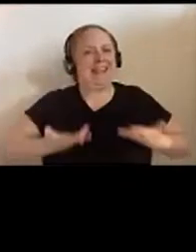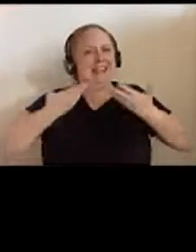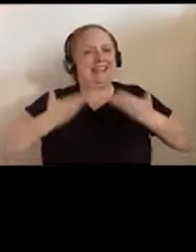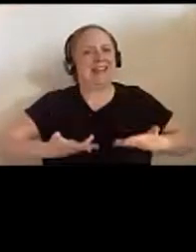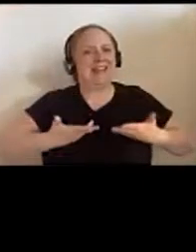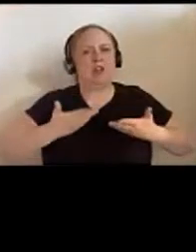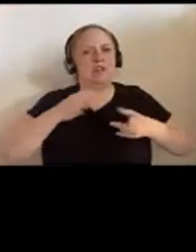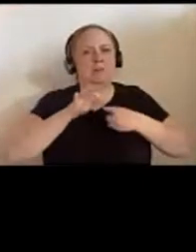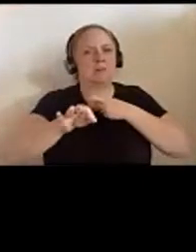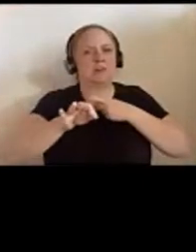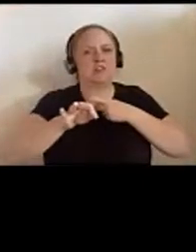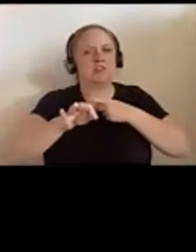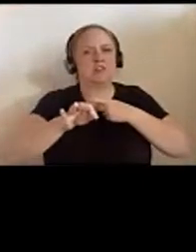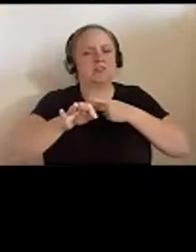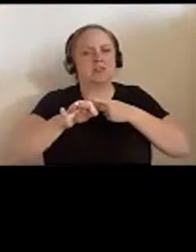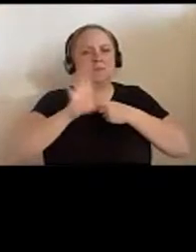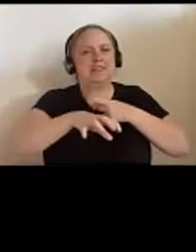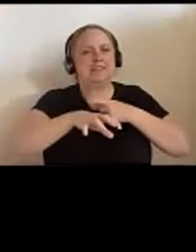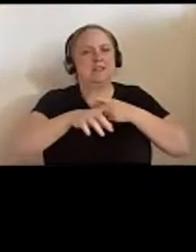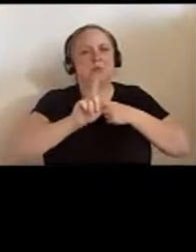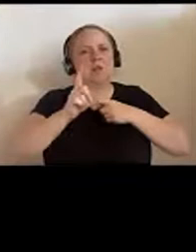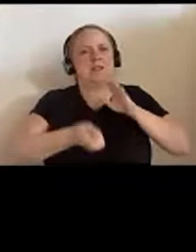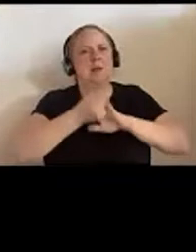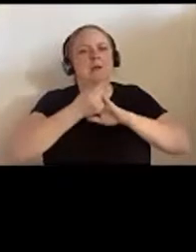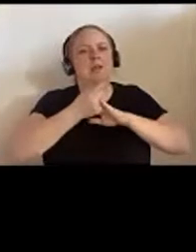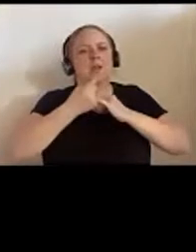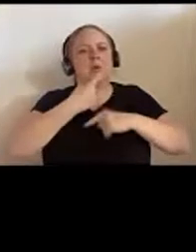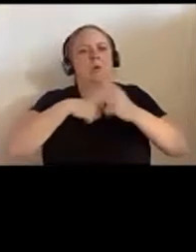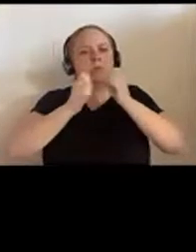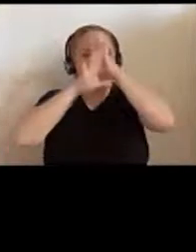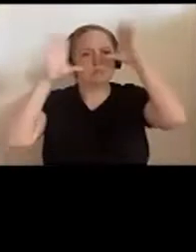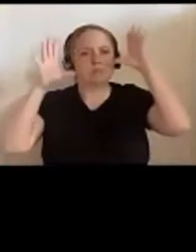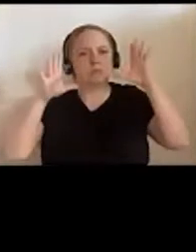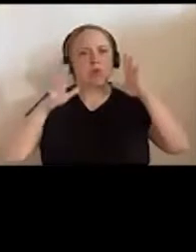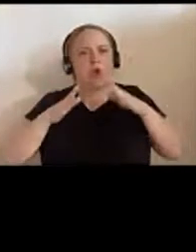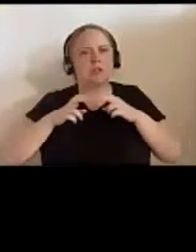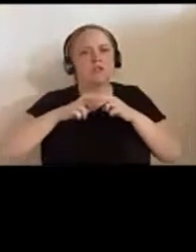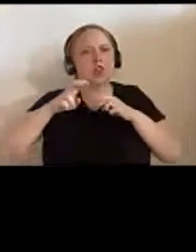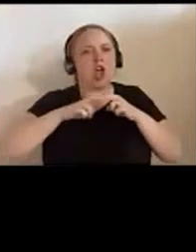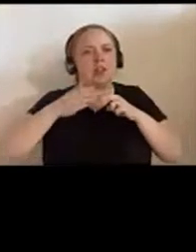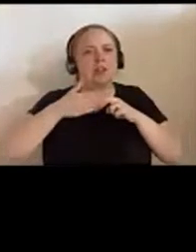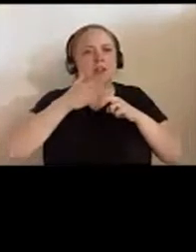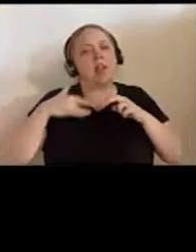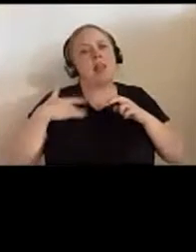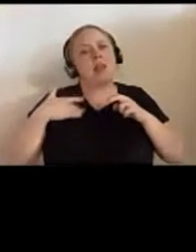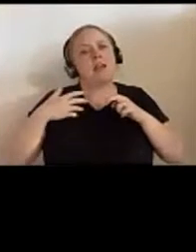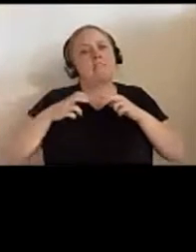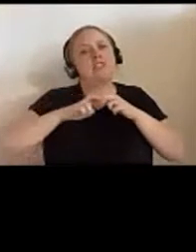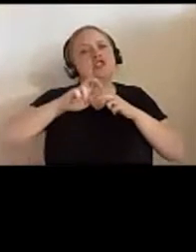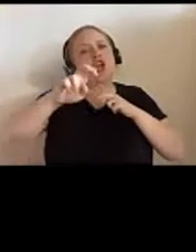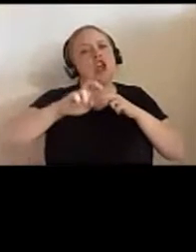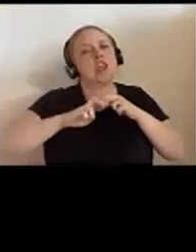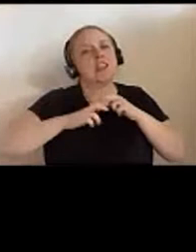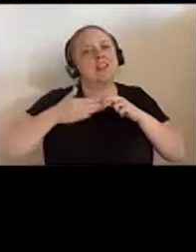special piece of what is happening. We imagine that we are on a journey, that life is a journey, but